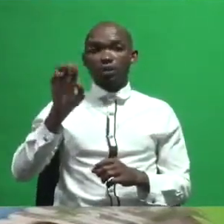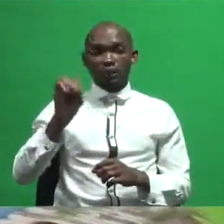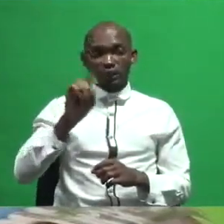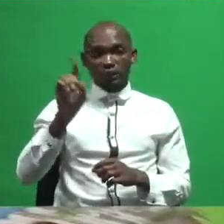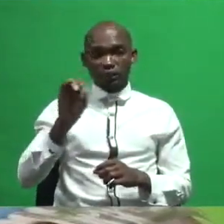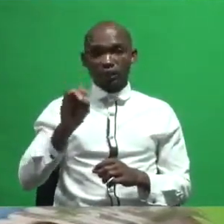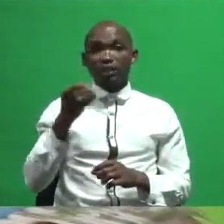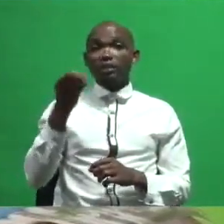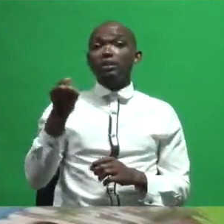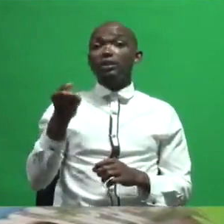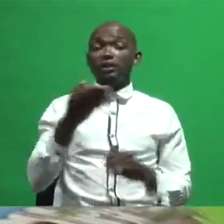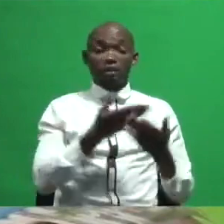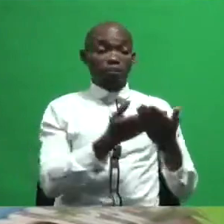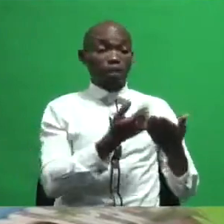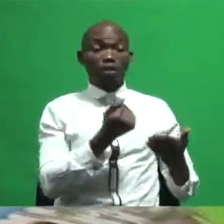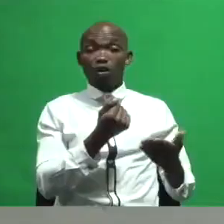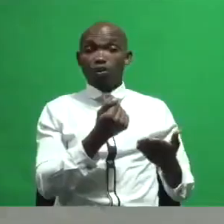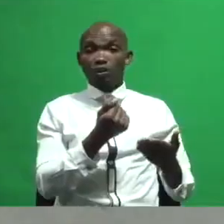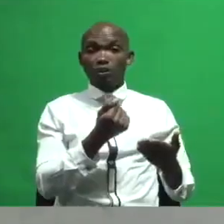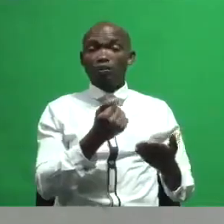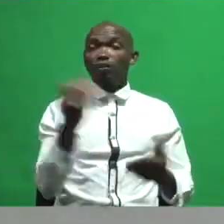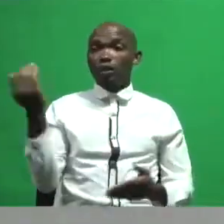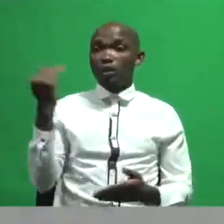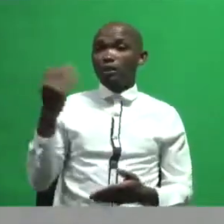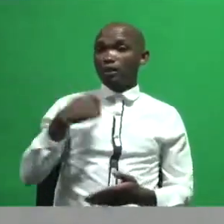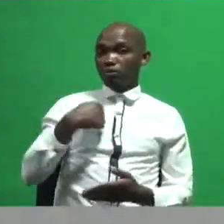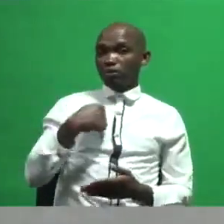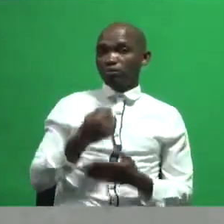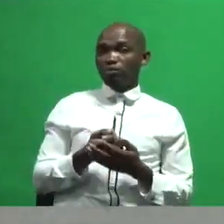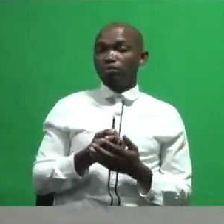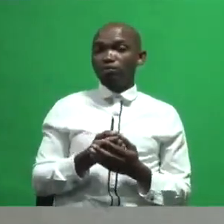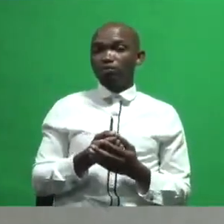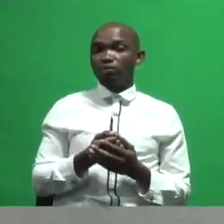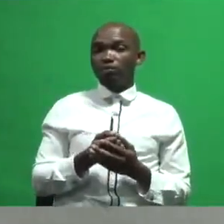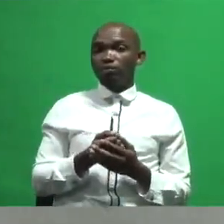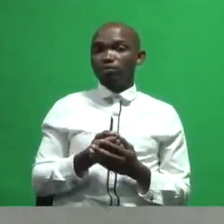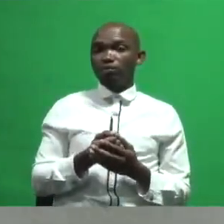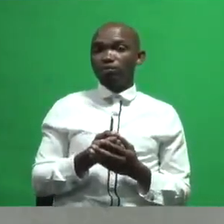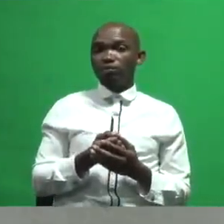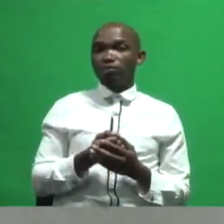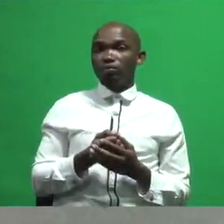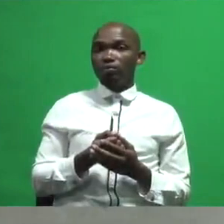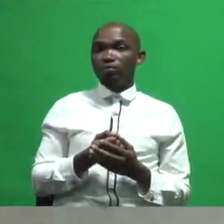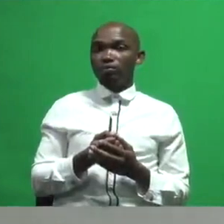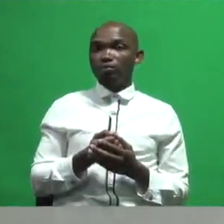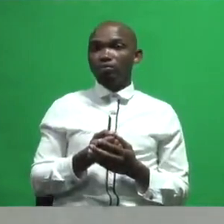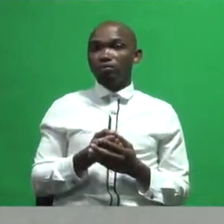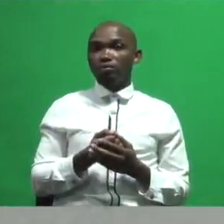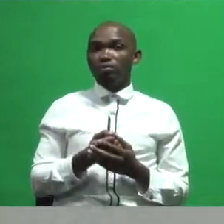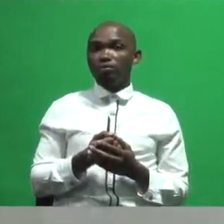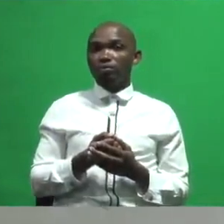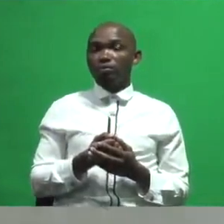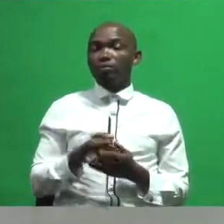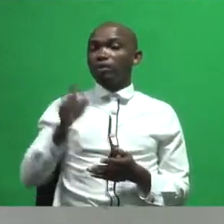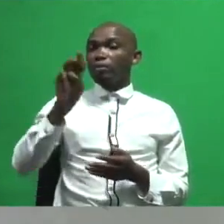don't possess isomers. This is because, who can tell me? We have the first member of alkane